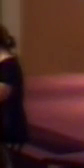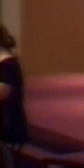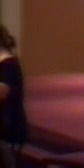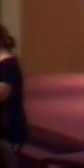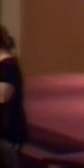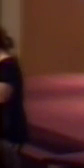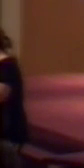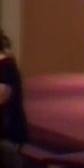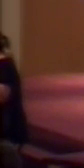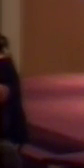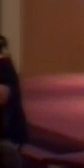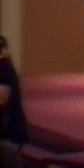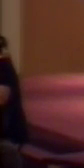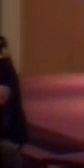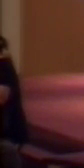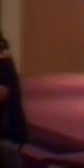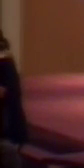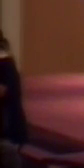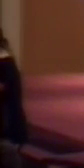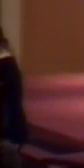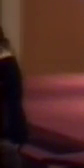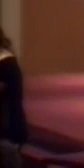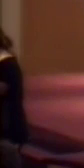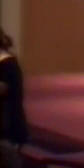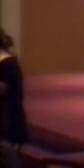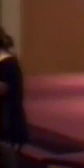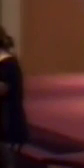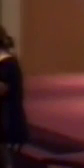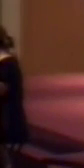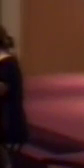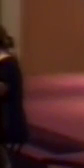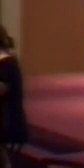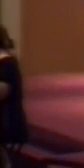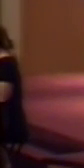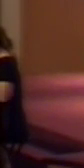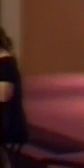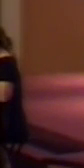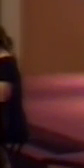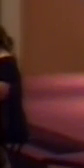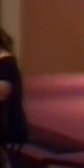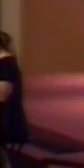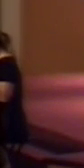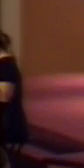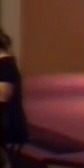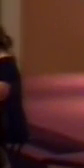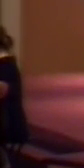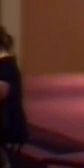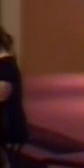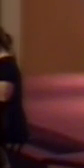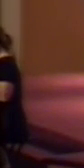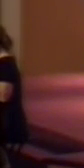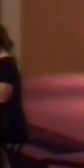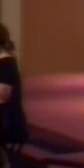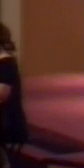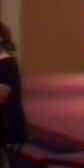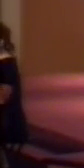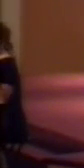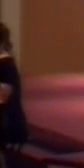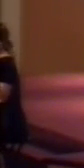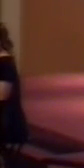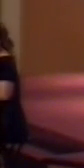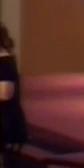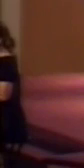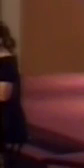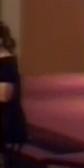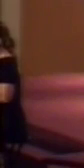ministry. He made that very clear. And so in the dorm, we had some guys came just to play. And so one night, they